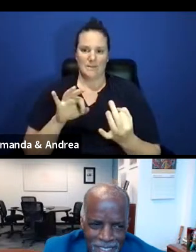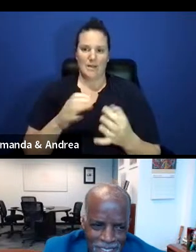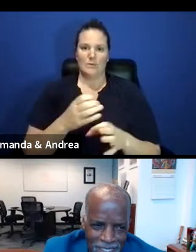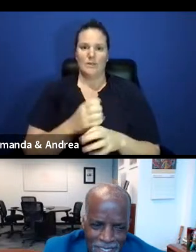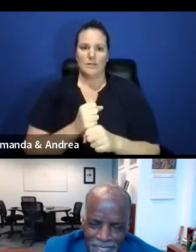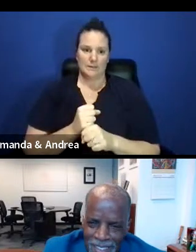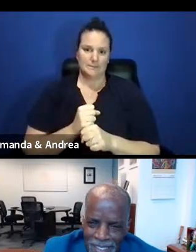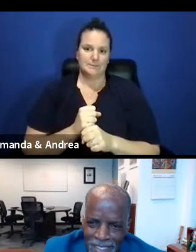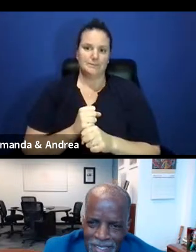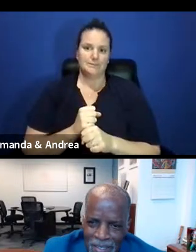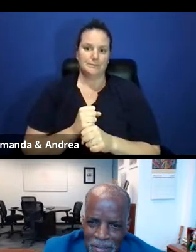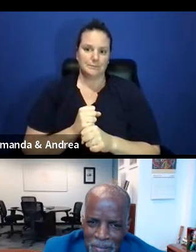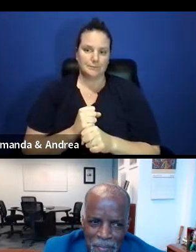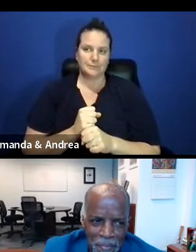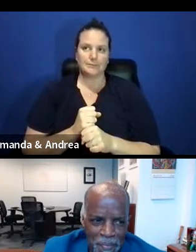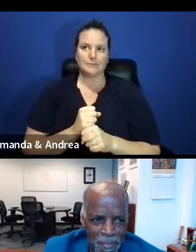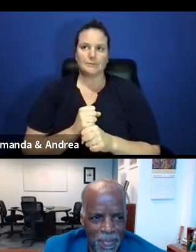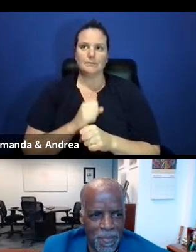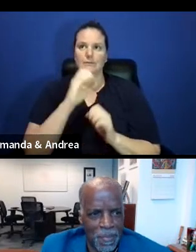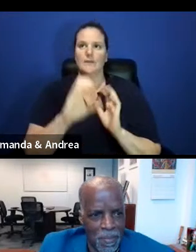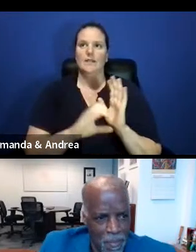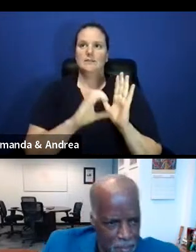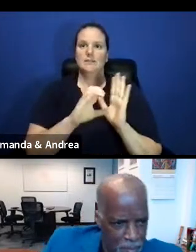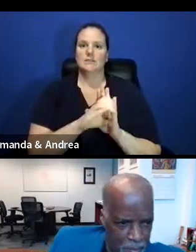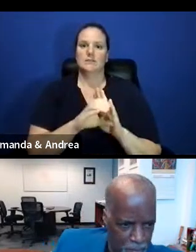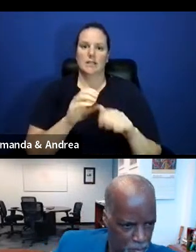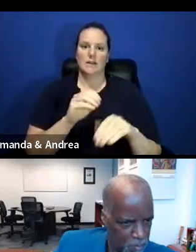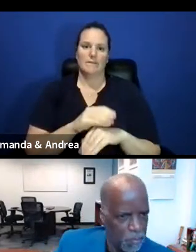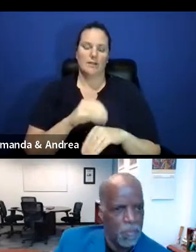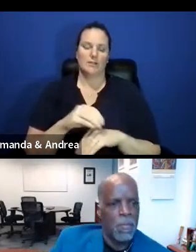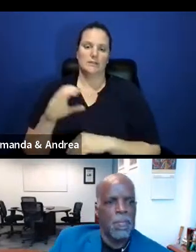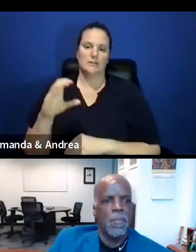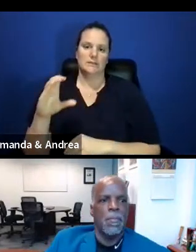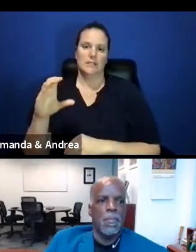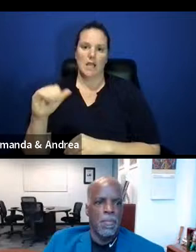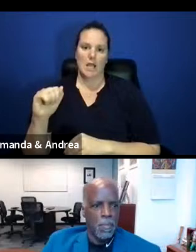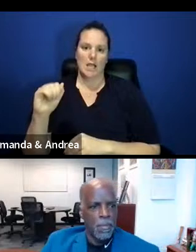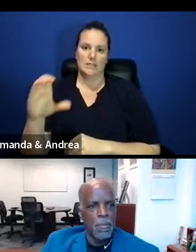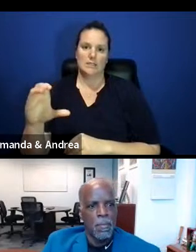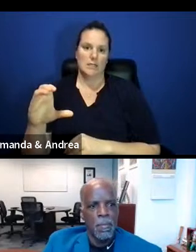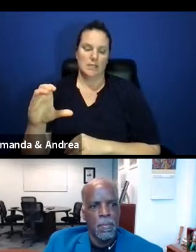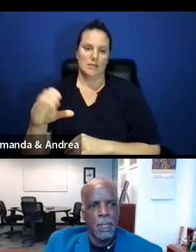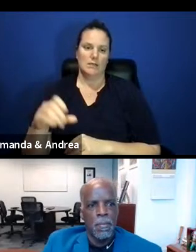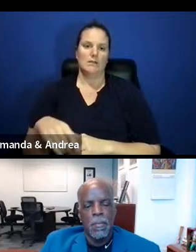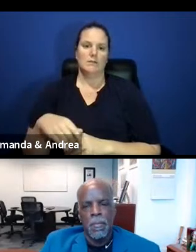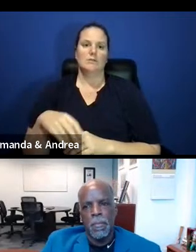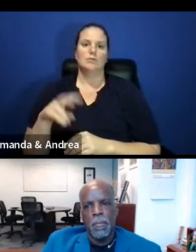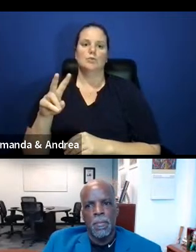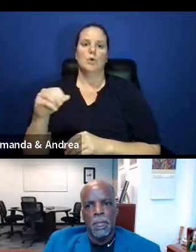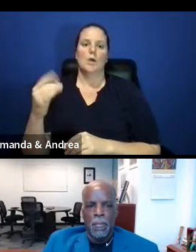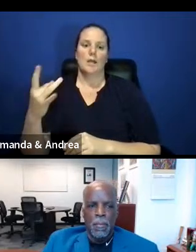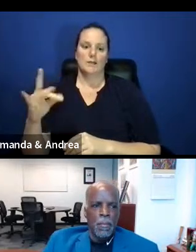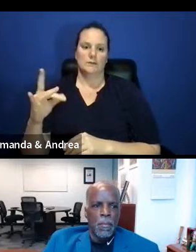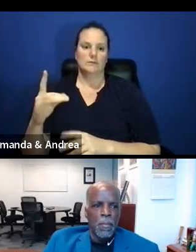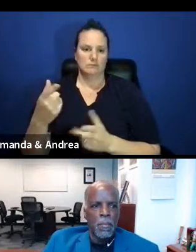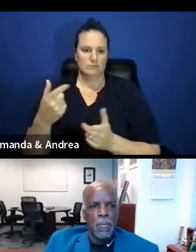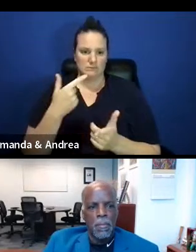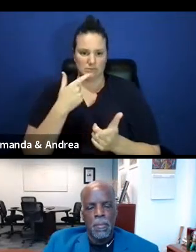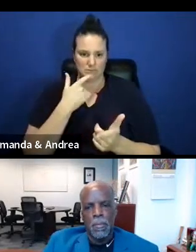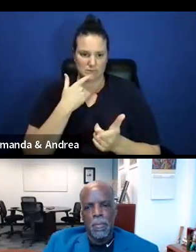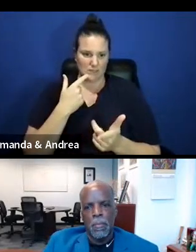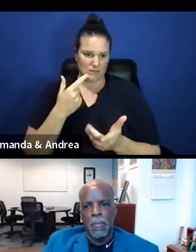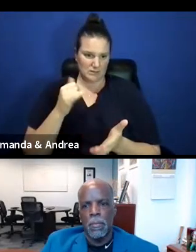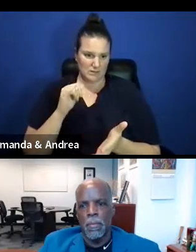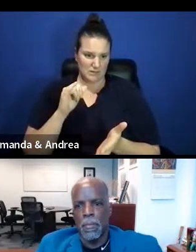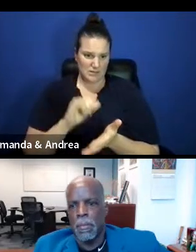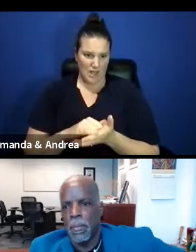getting, our Citizens Advisory Committee, or CAC, back in 2018 came to the port and said, hey, port, you're entering